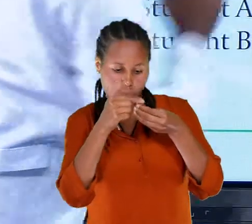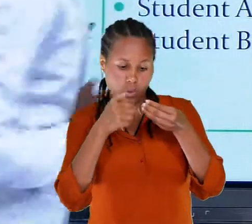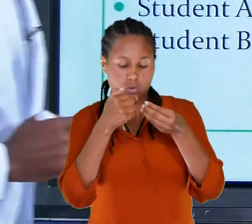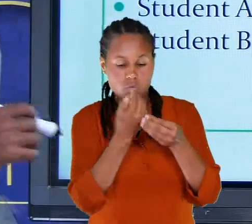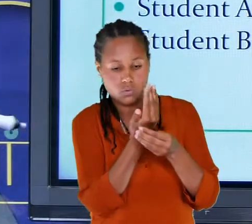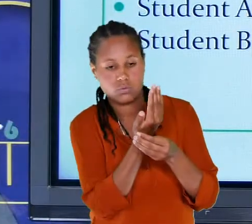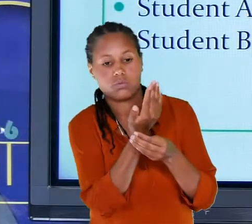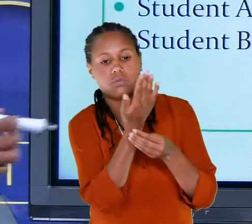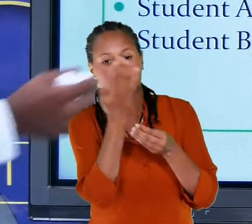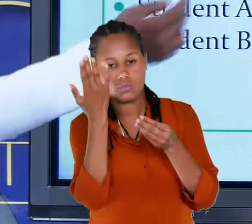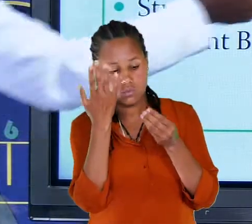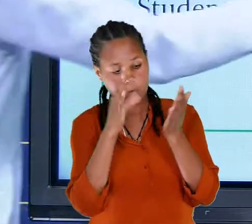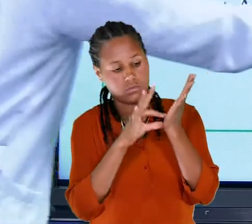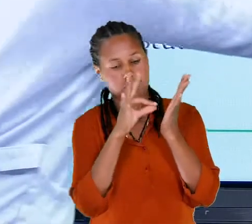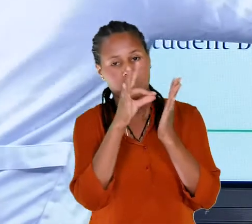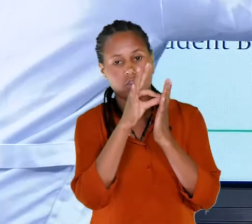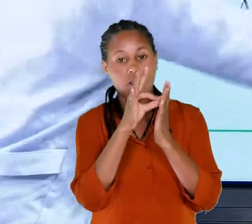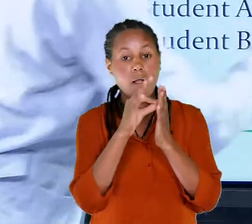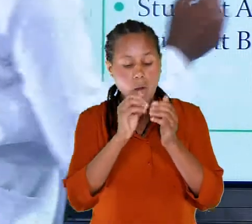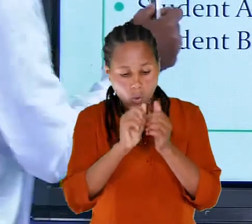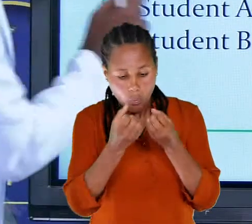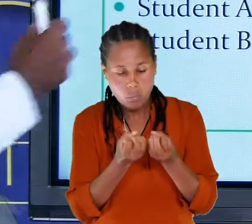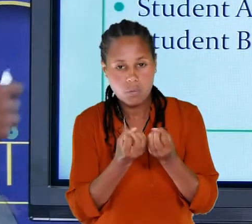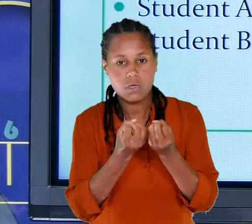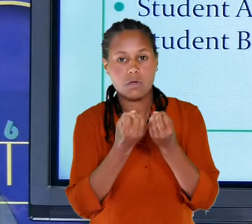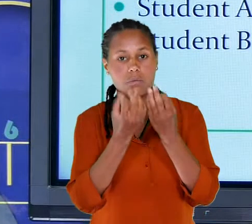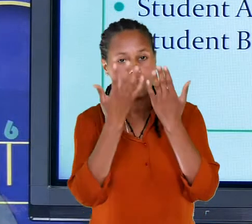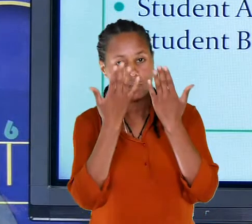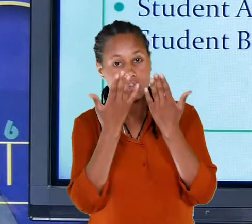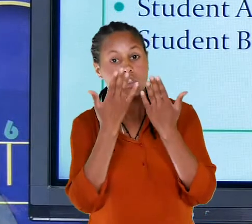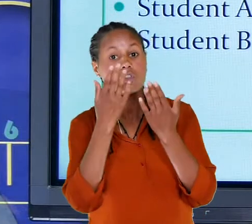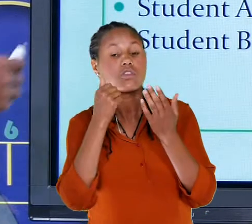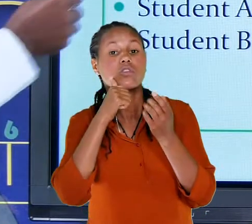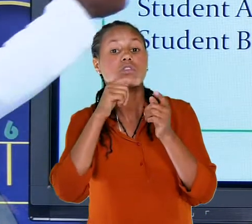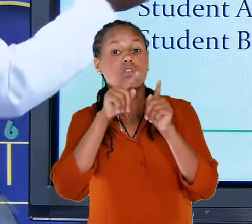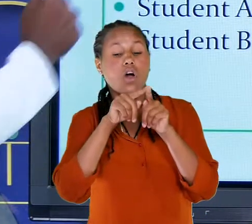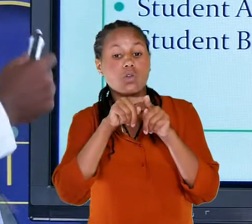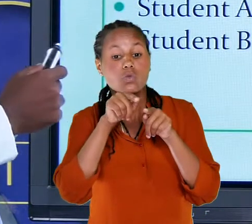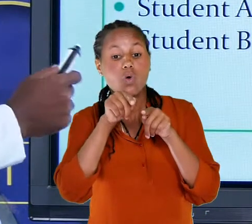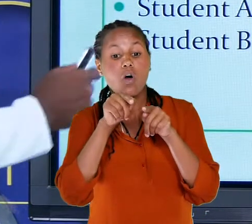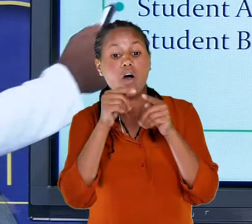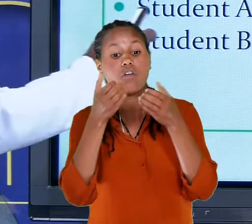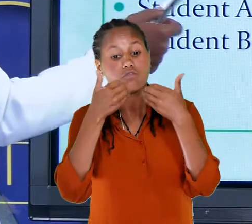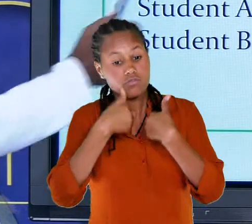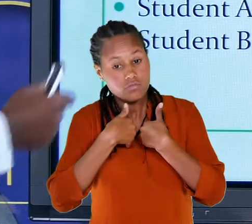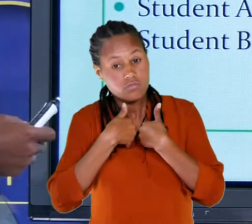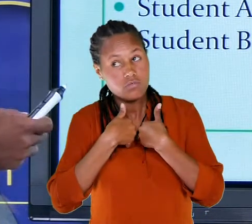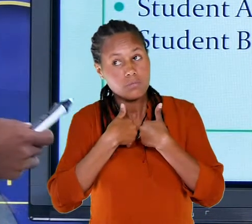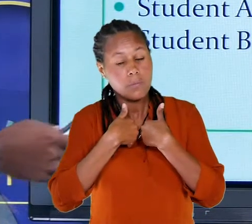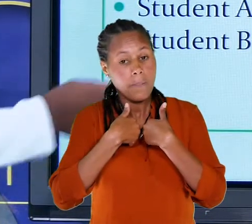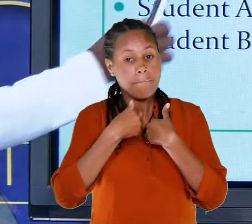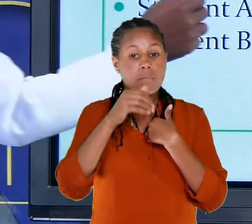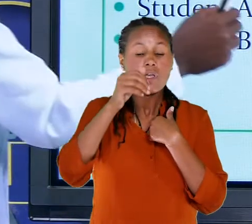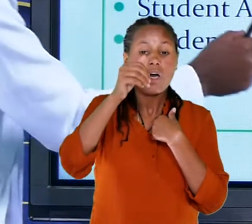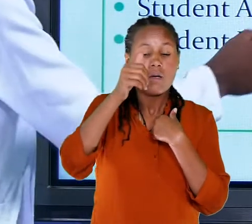something. How many sisters do you have? Student B asked. Student A answered